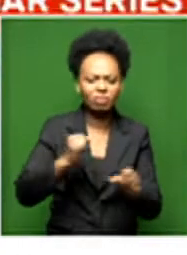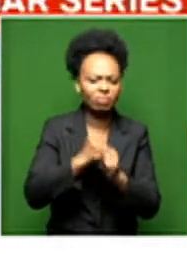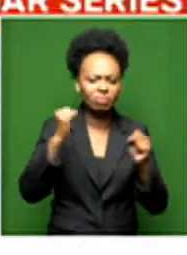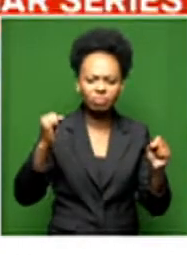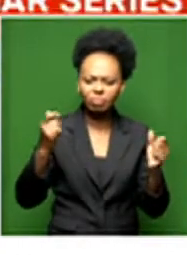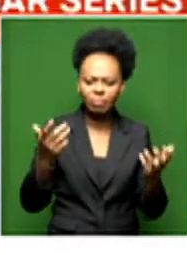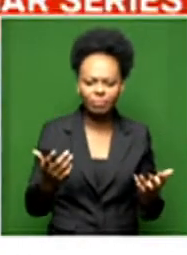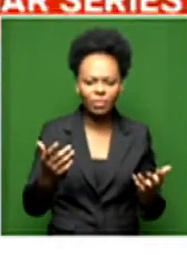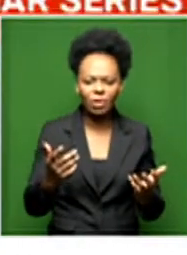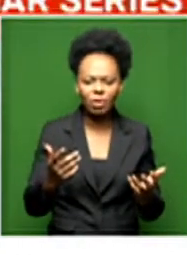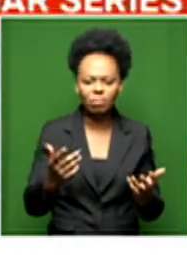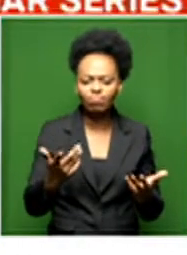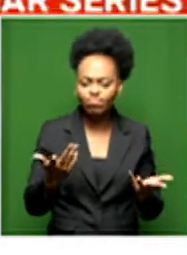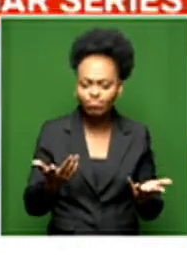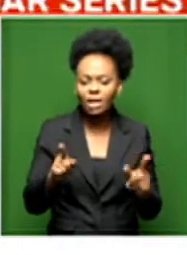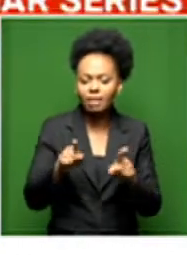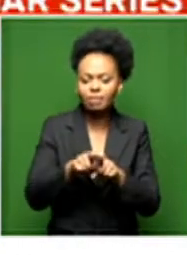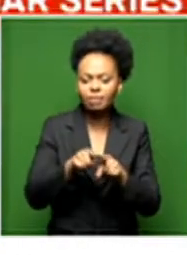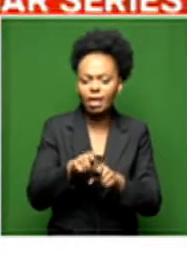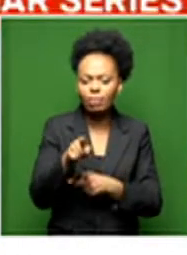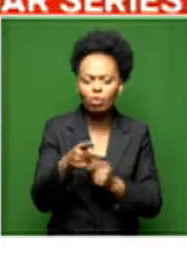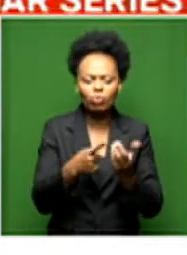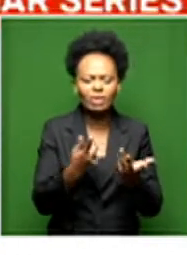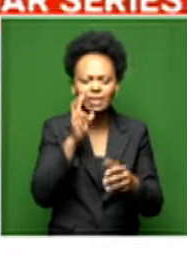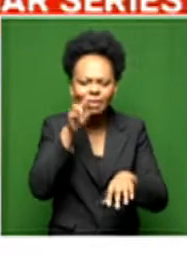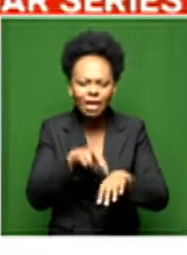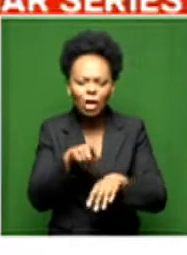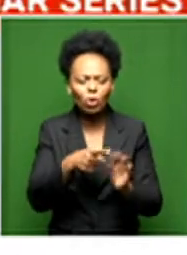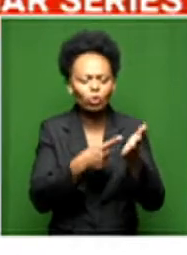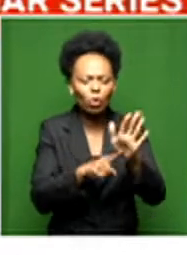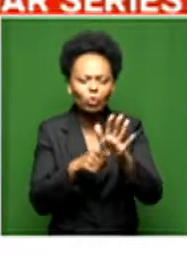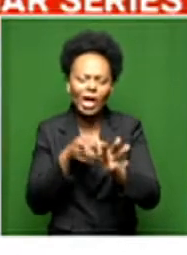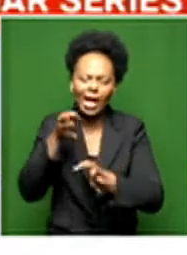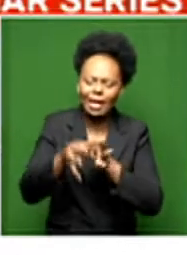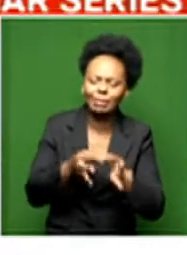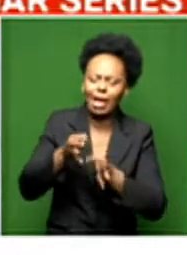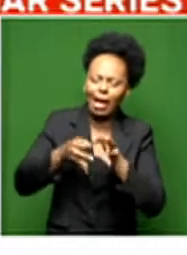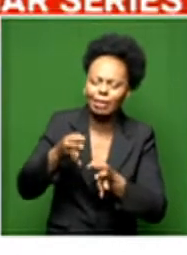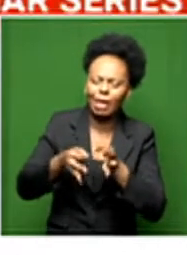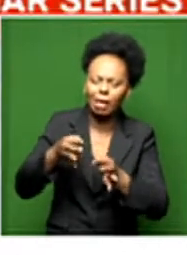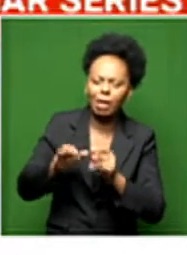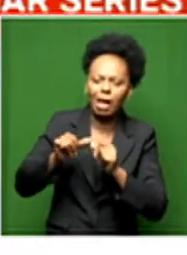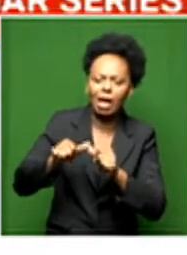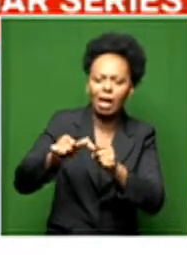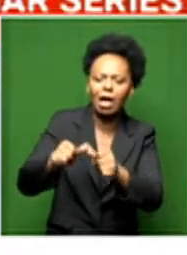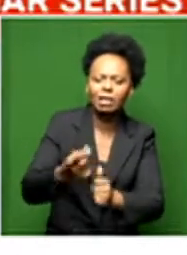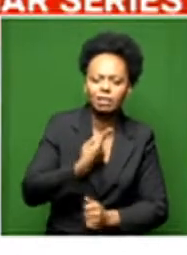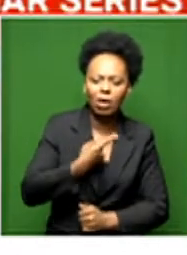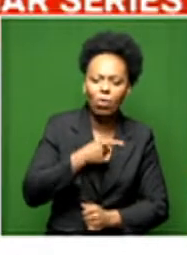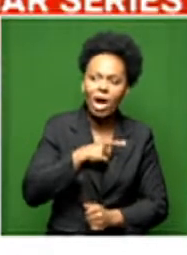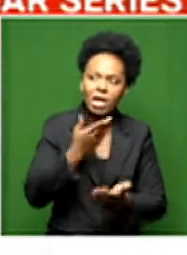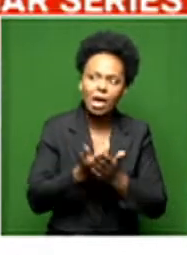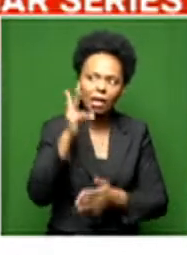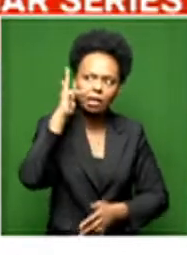also have to showcase and demonstrate ourselves so that we can be heard. But at the